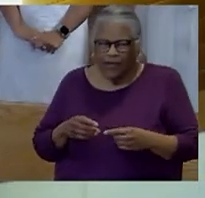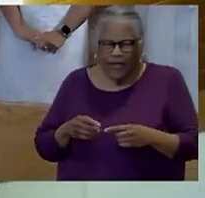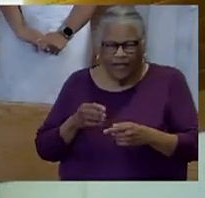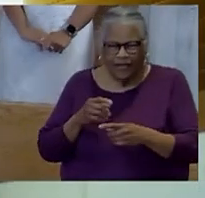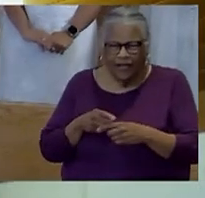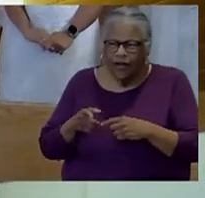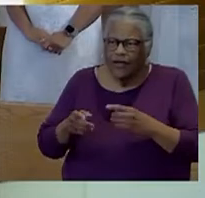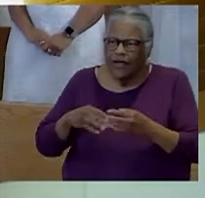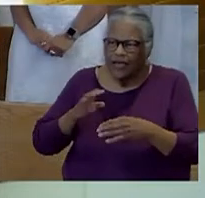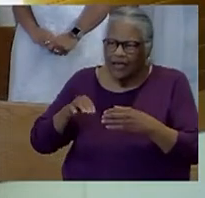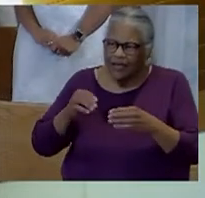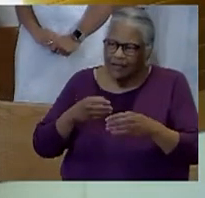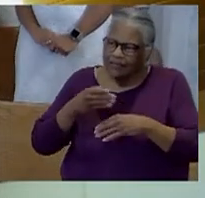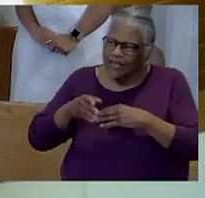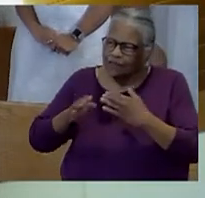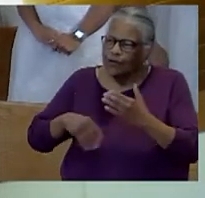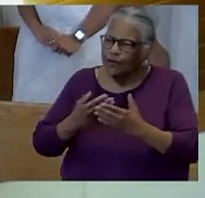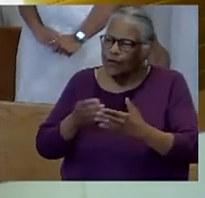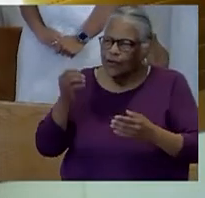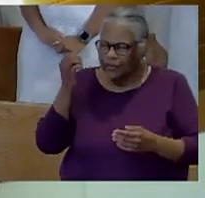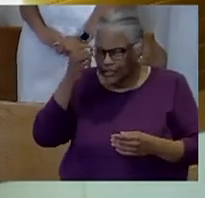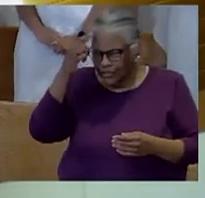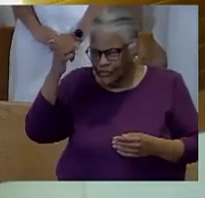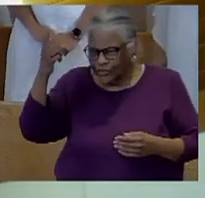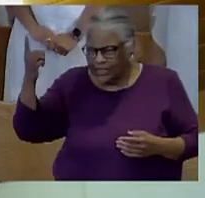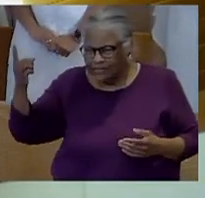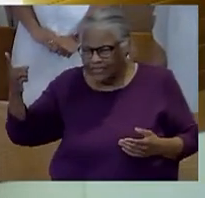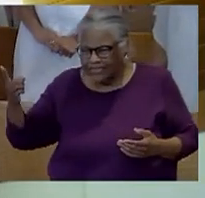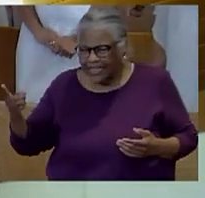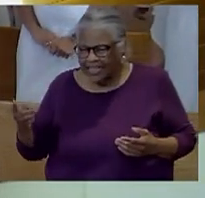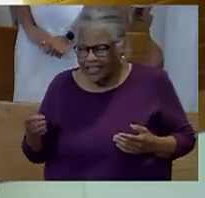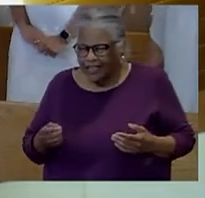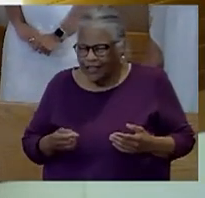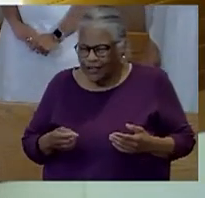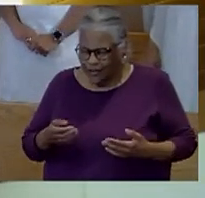A child in a manger,